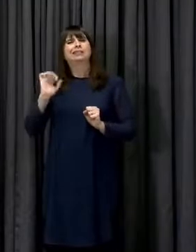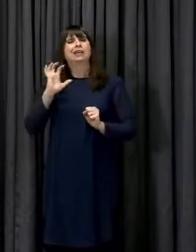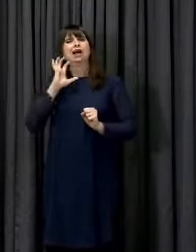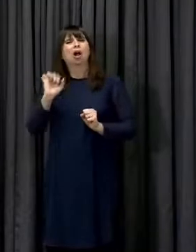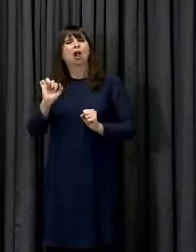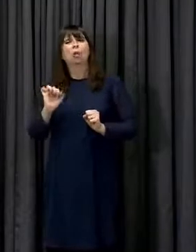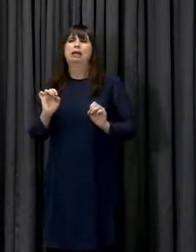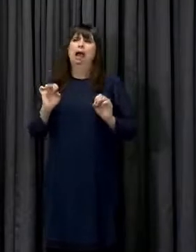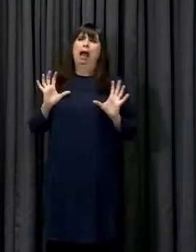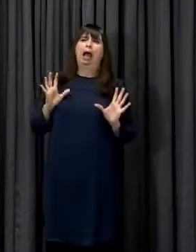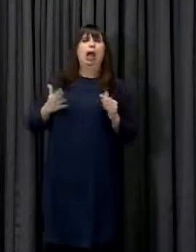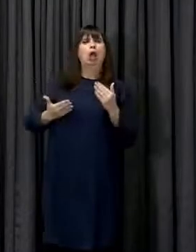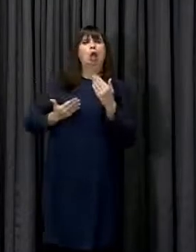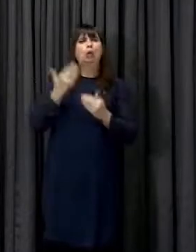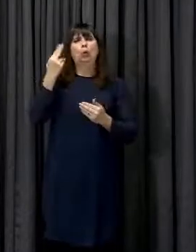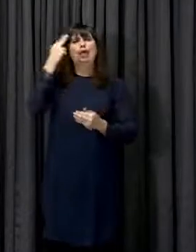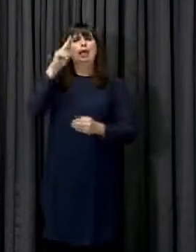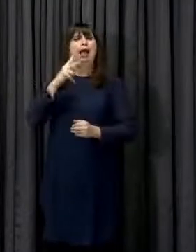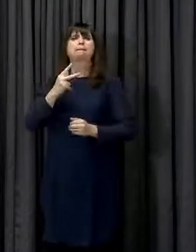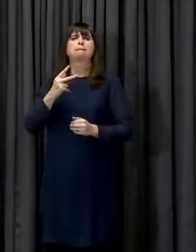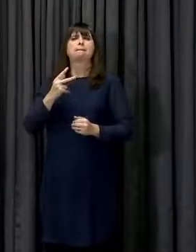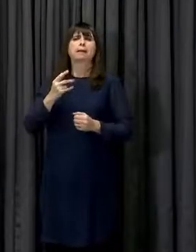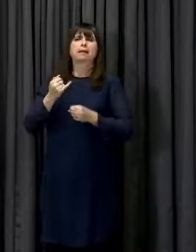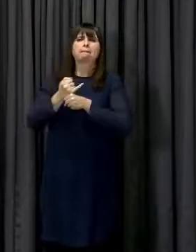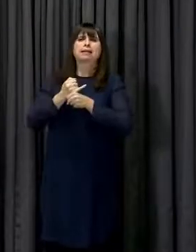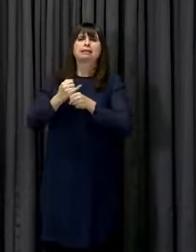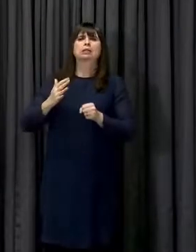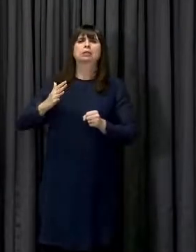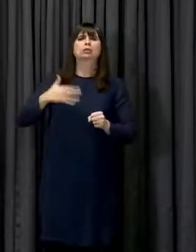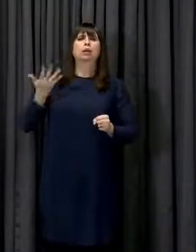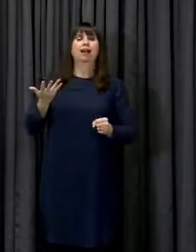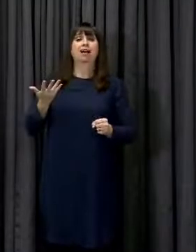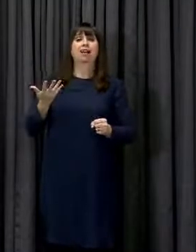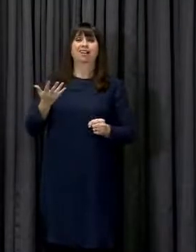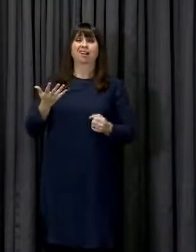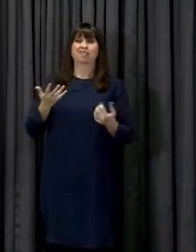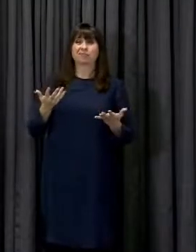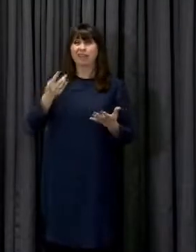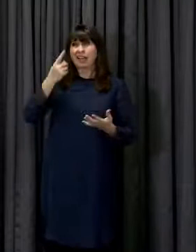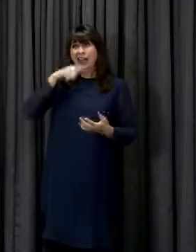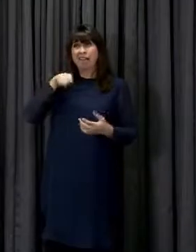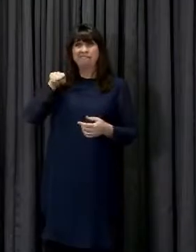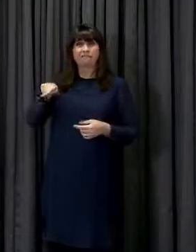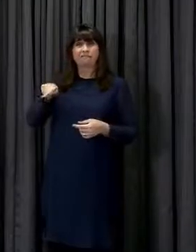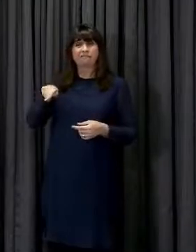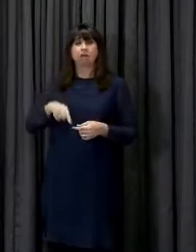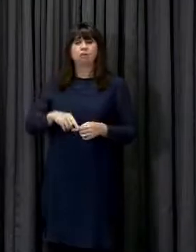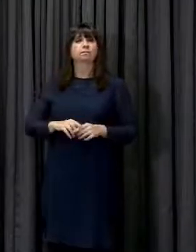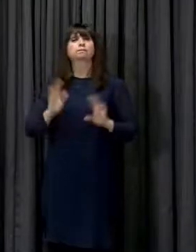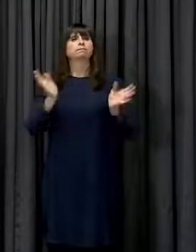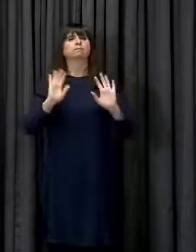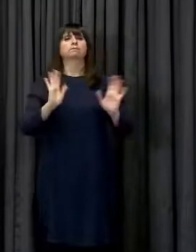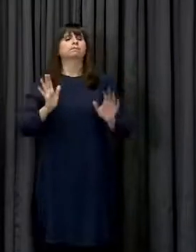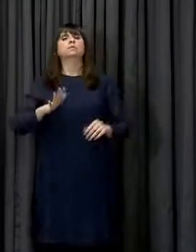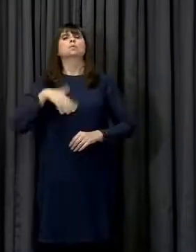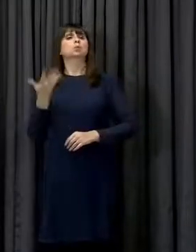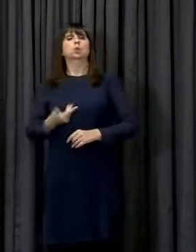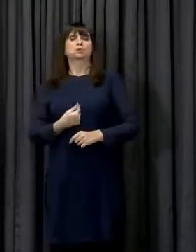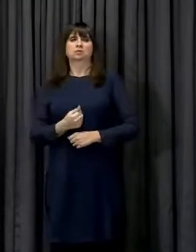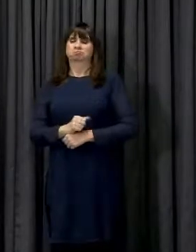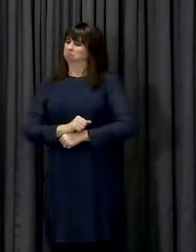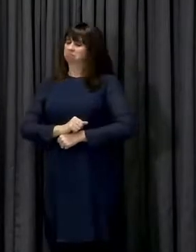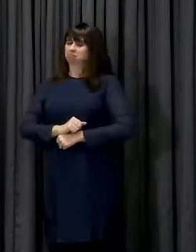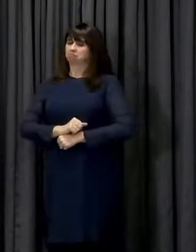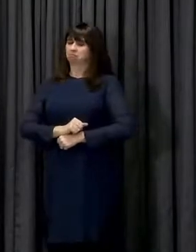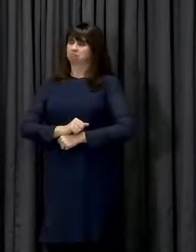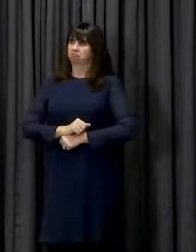kind. So this won't be a process we say if you decline an opportunity to have the vaccine first